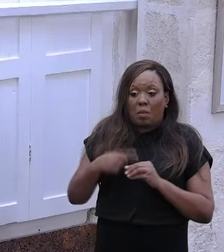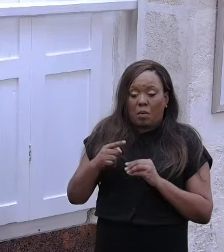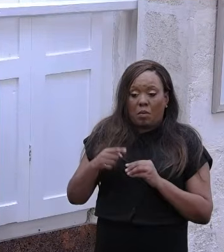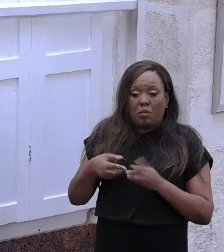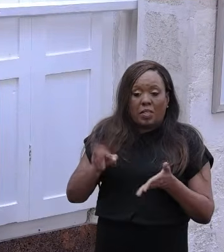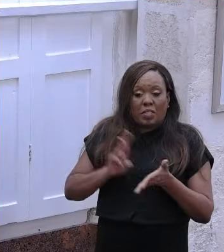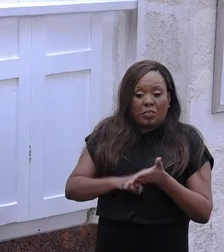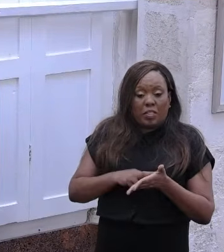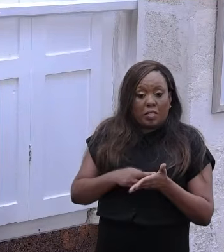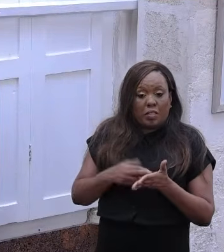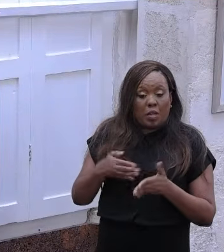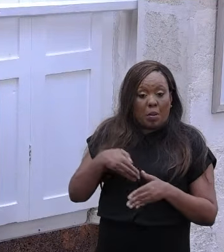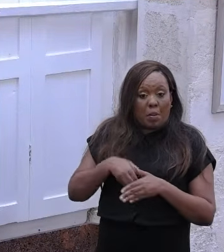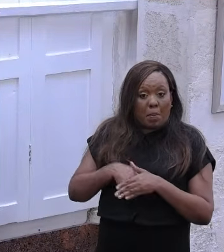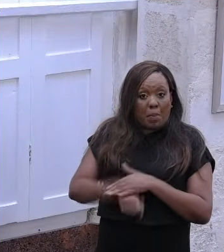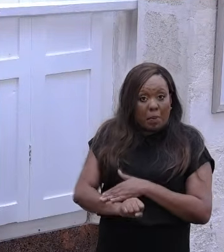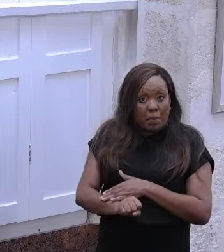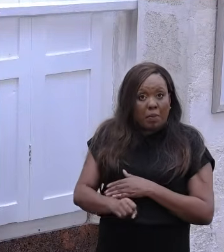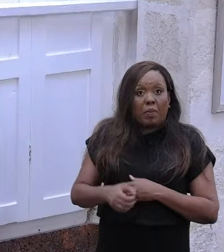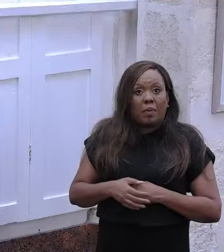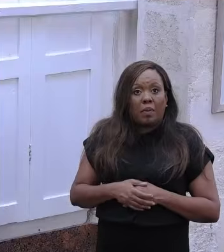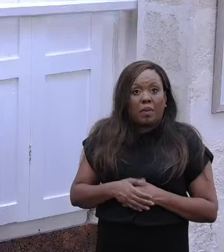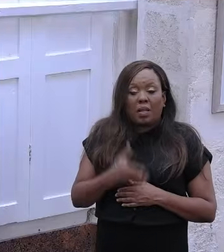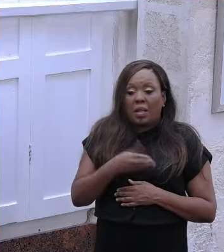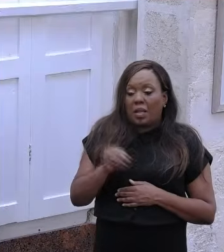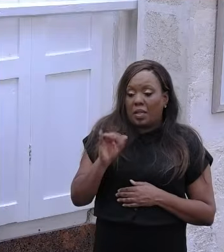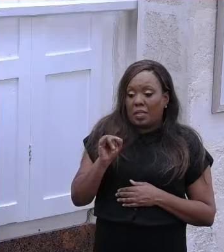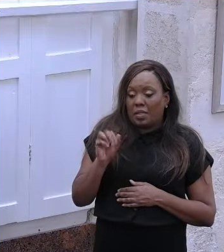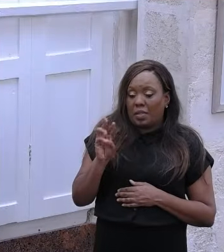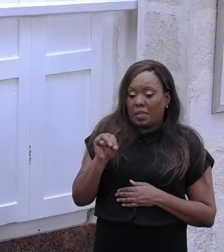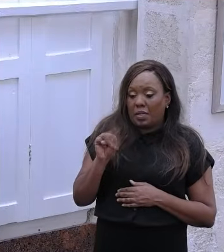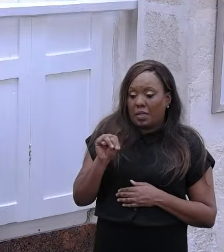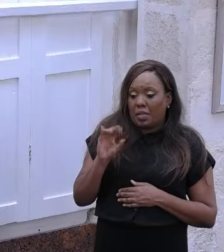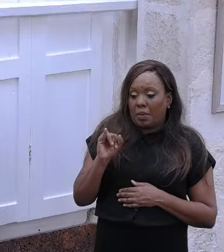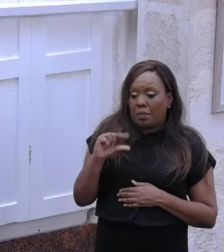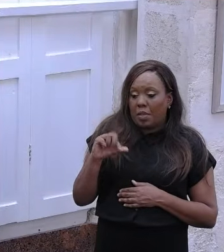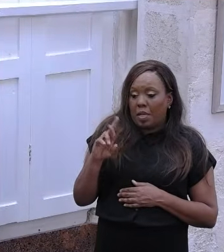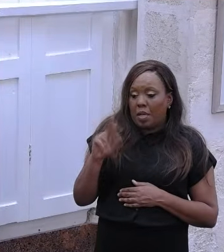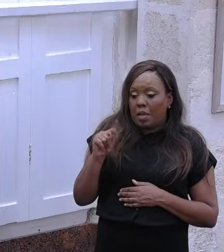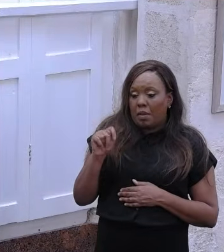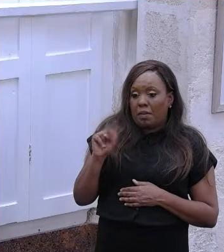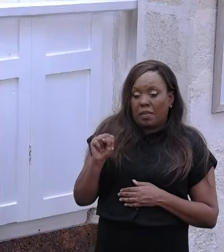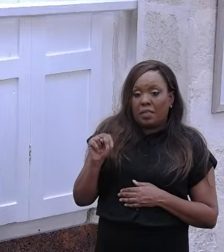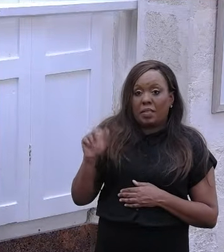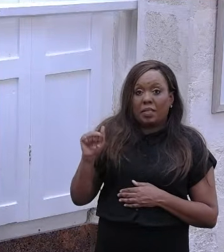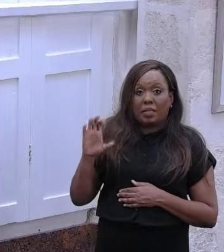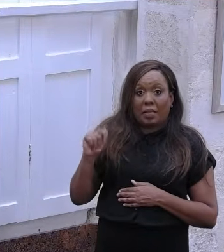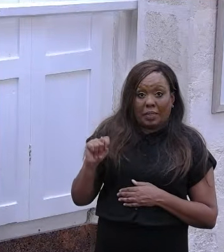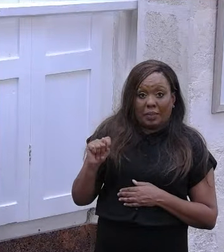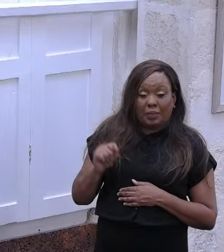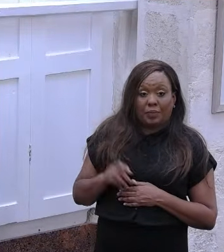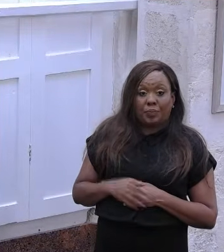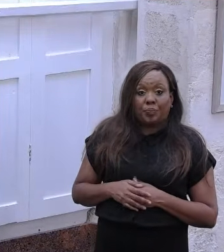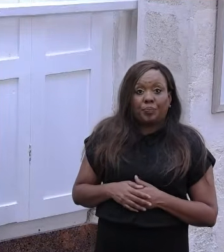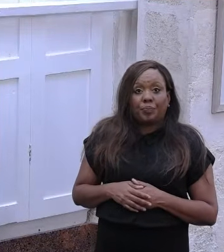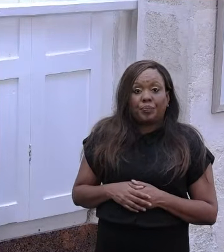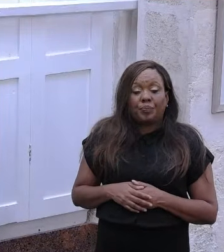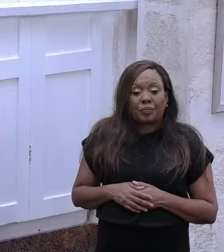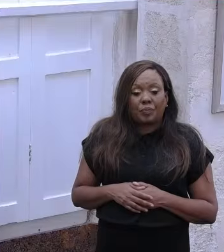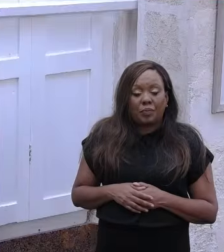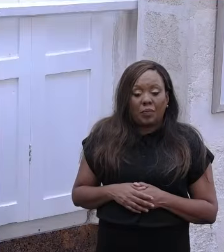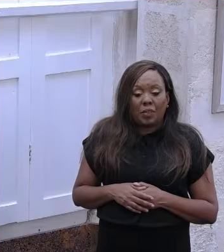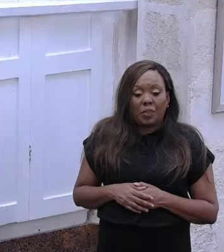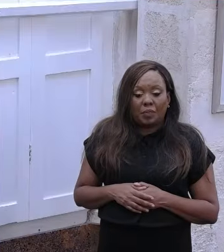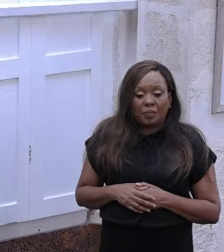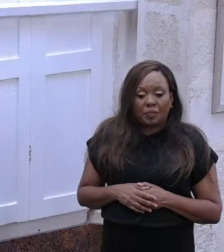and the Immigration Act, the old one, that is. And because of that, for